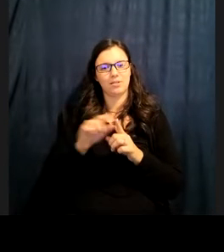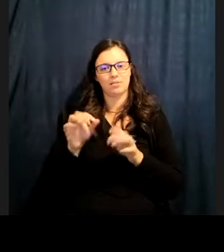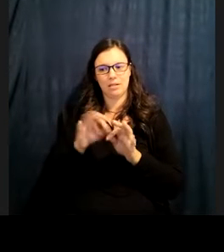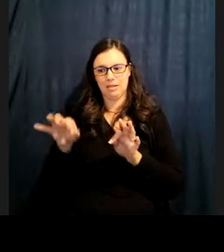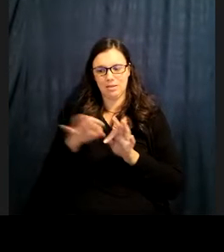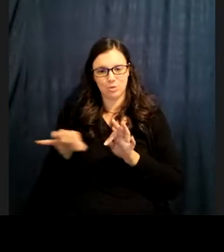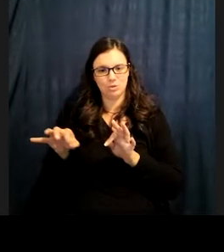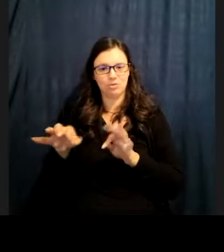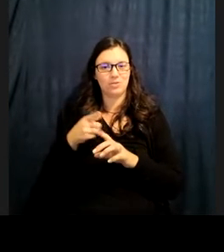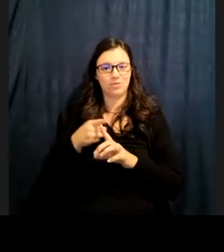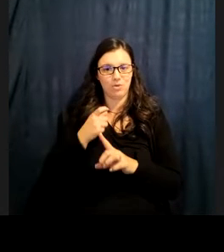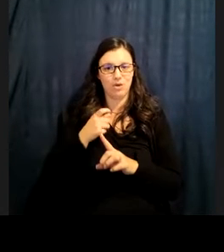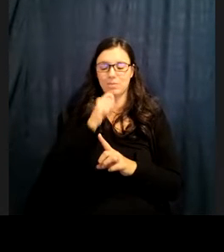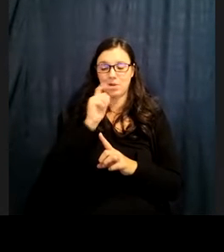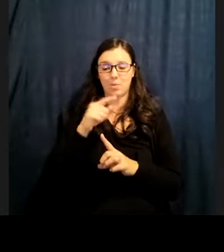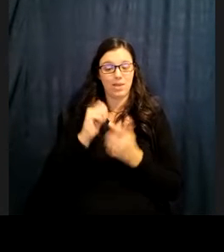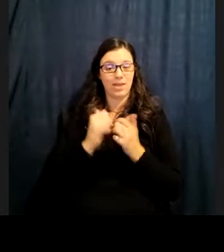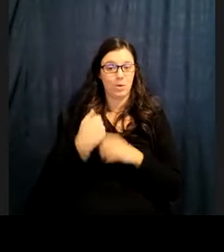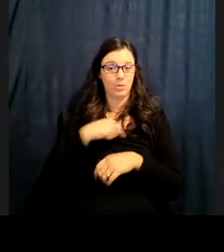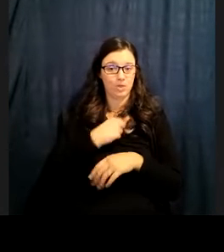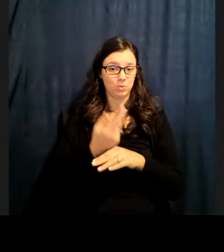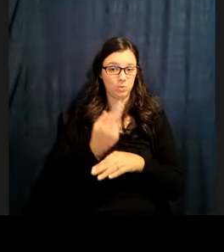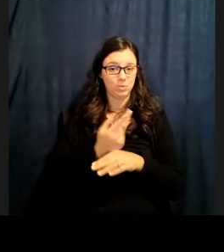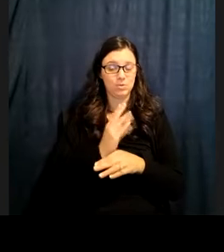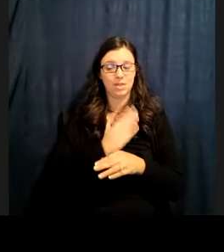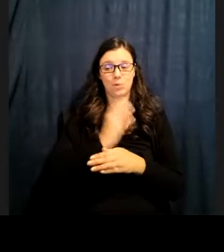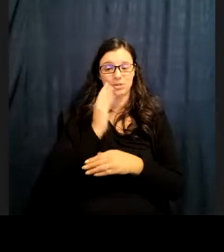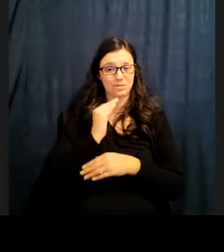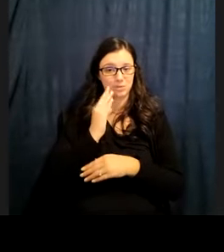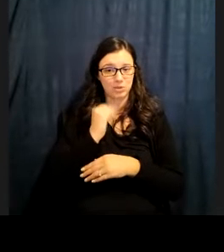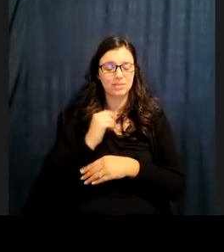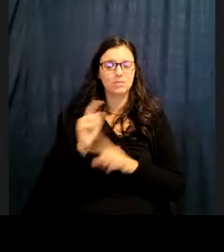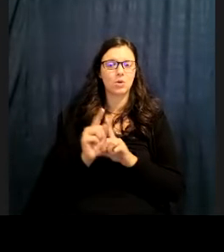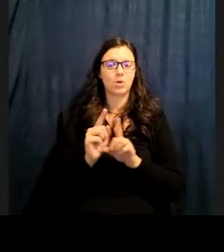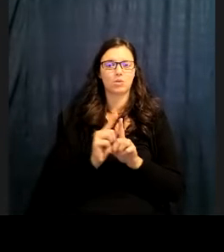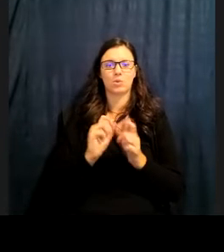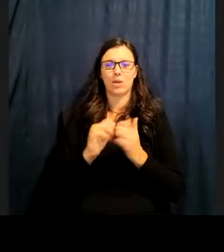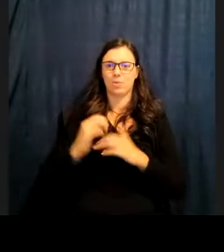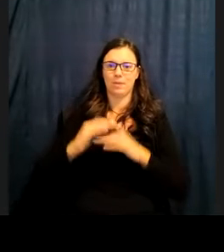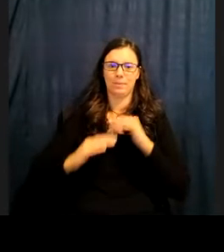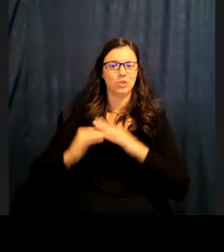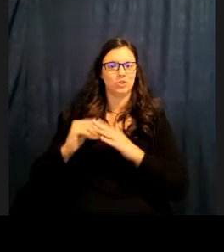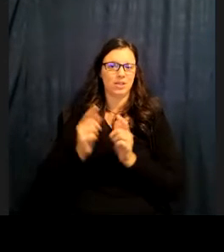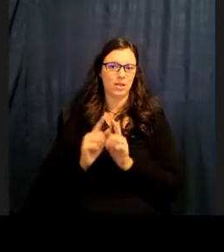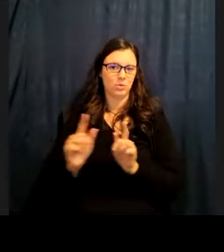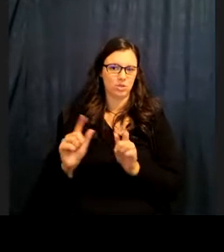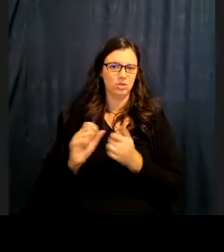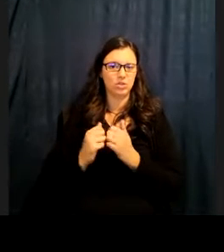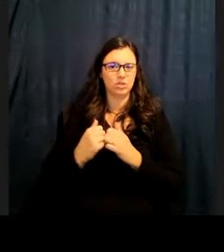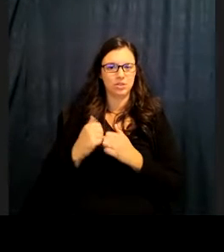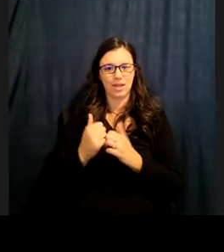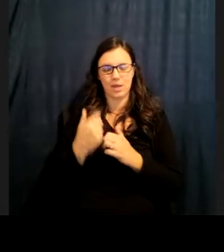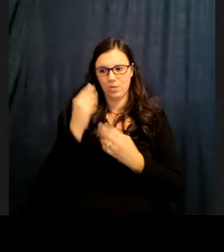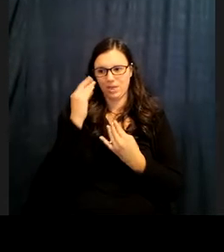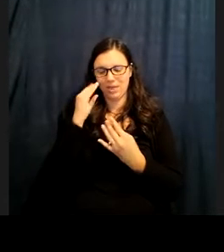from not just how we use it and what our experience is, but how we build it and how we even think of